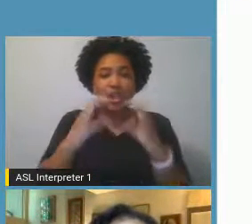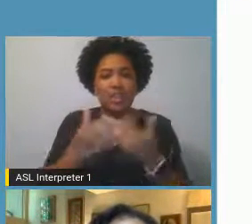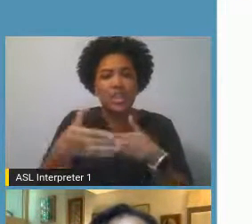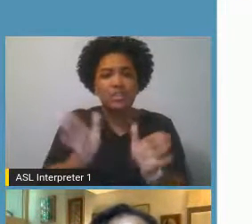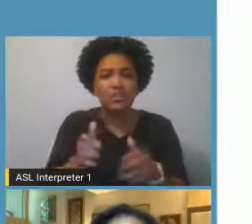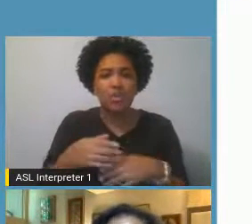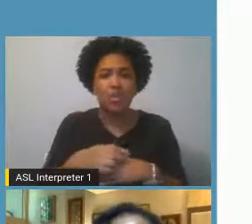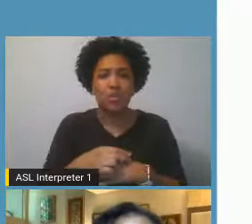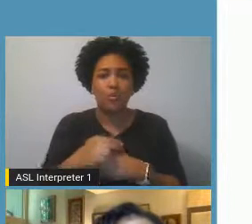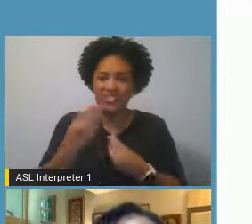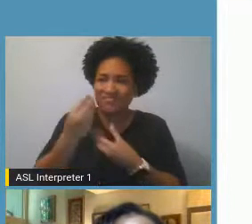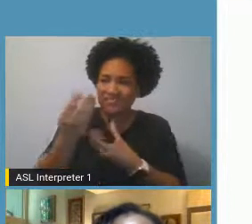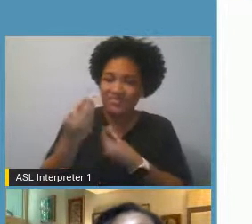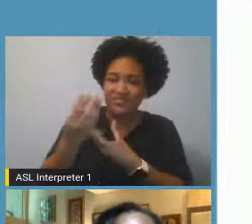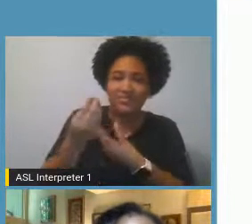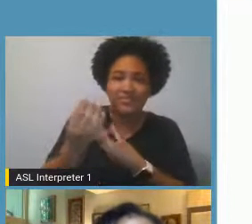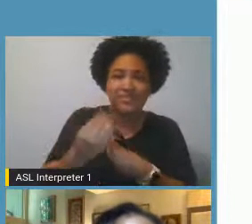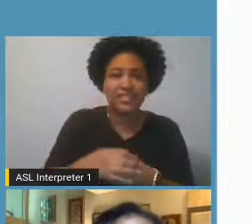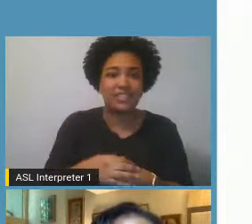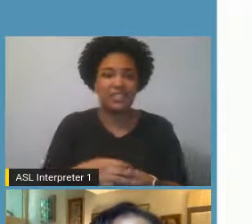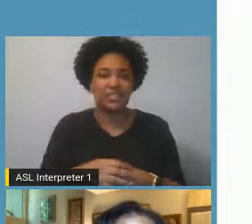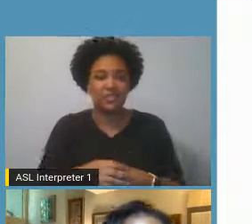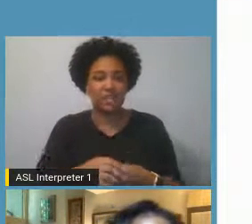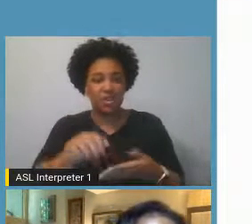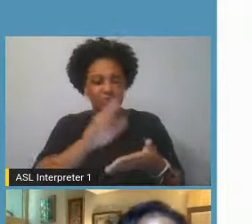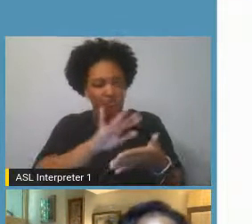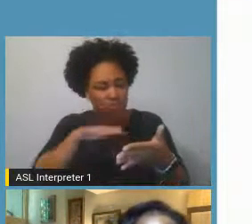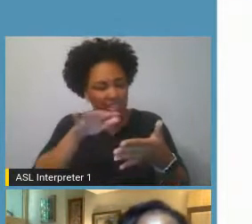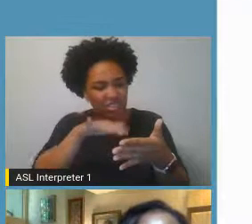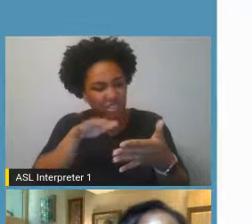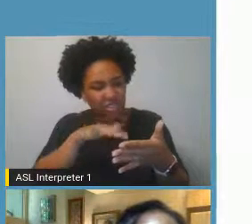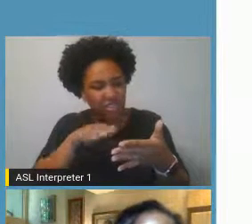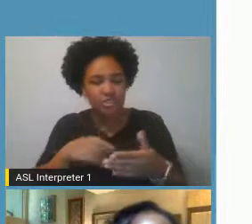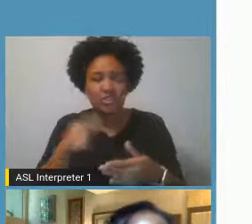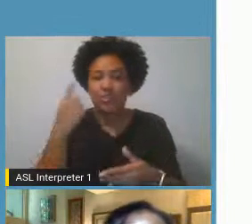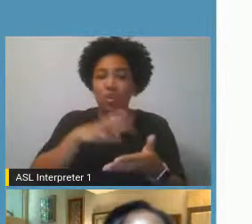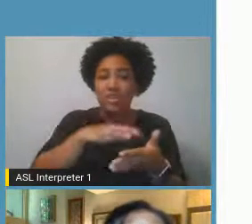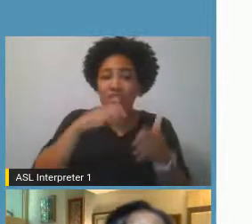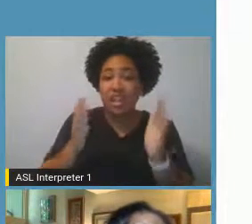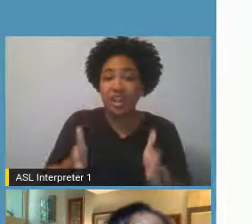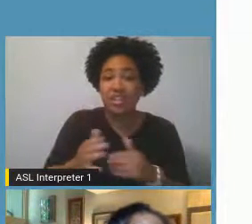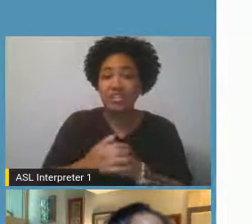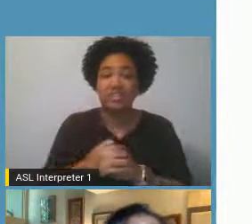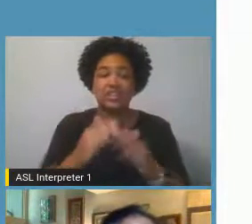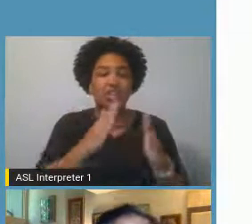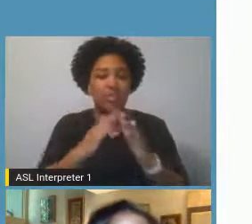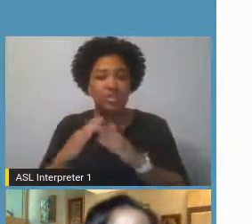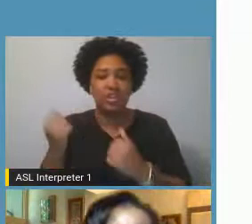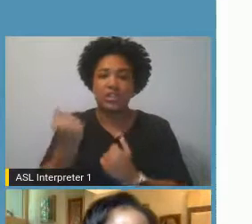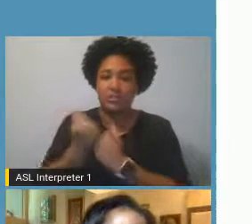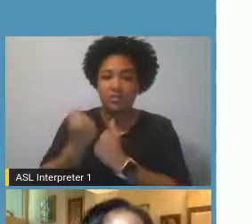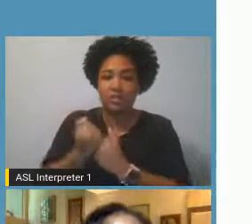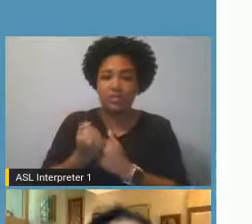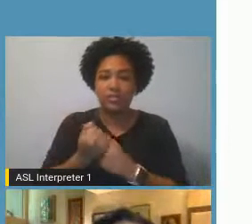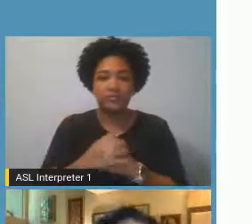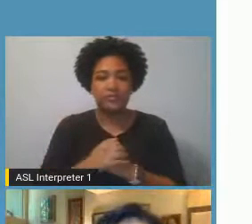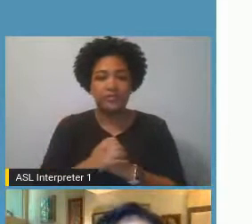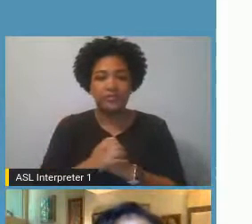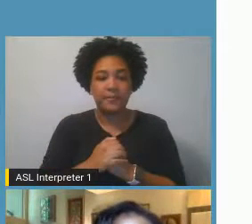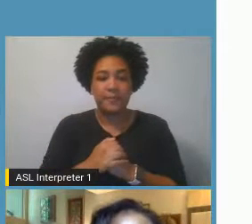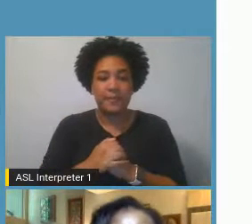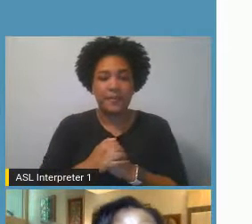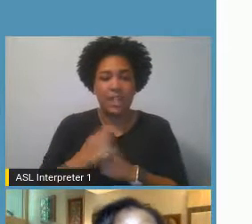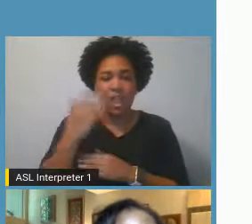for research, for scholars, as well as for community engagement. So today I want to talk about why